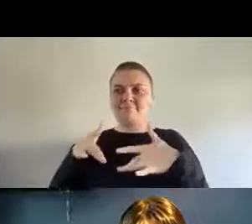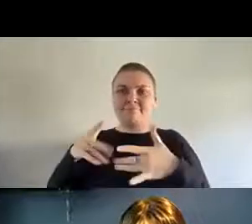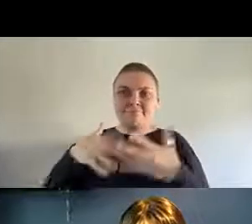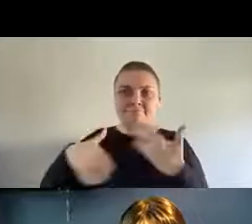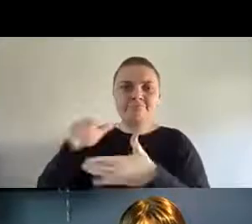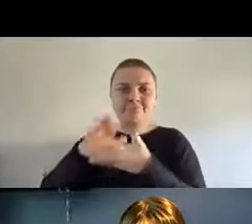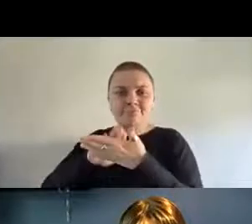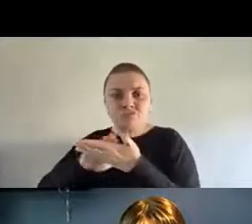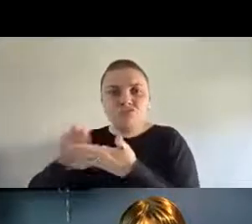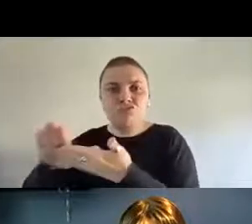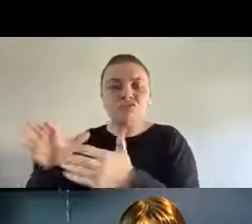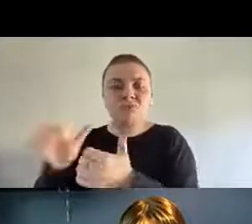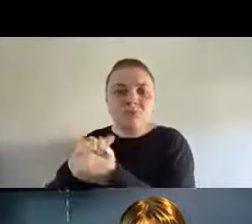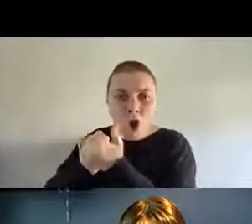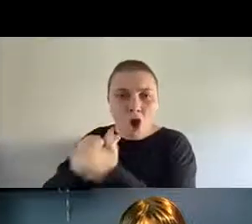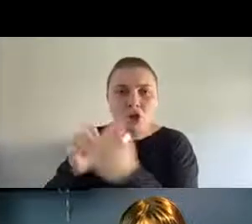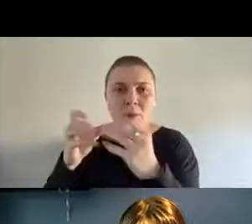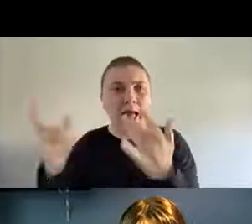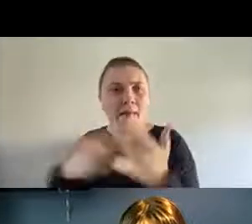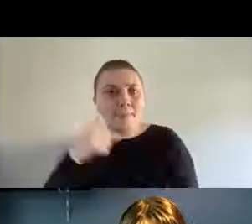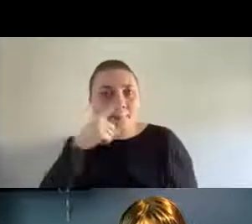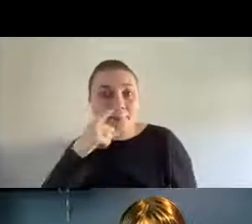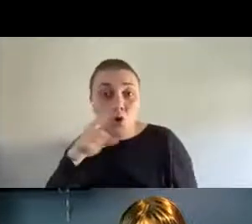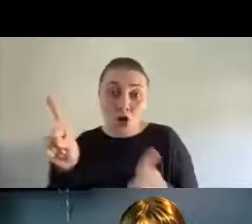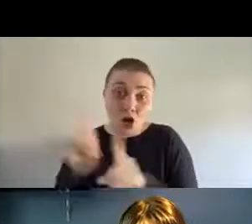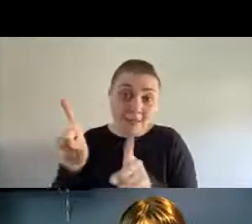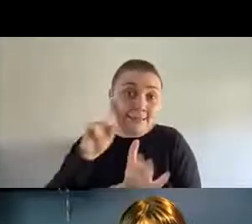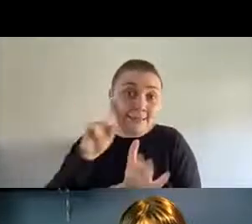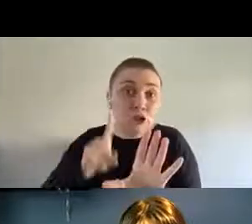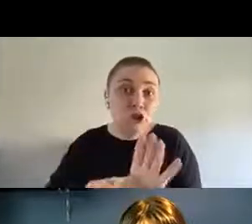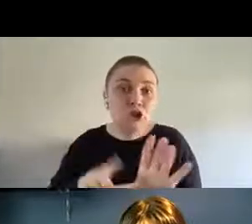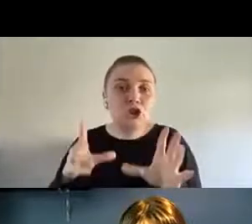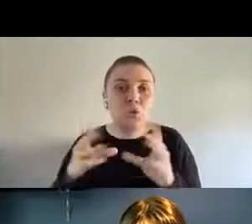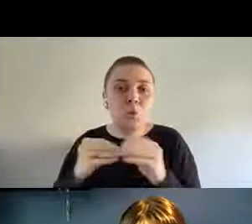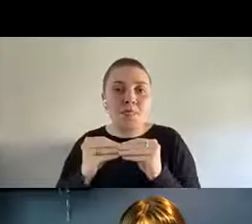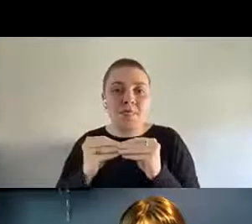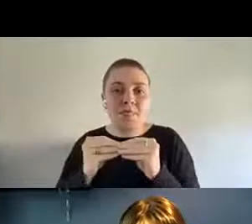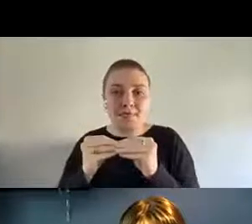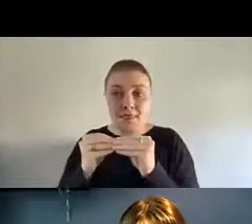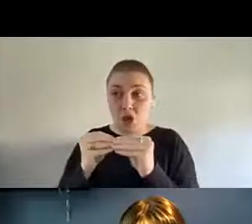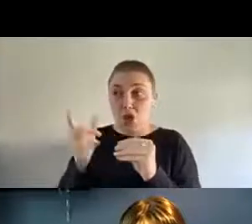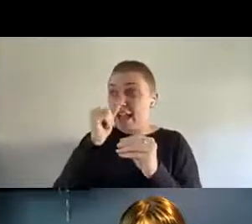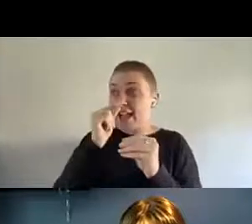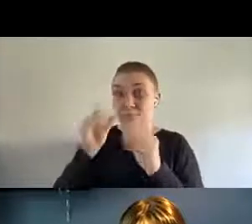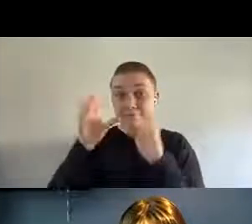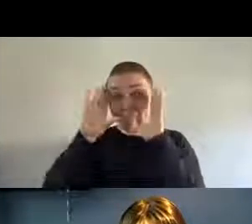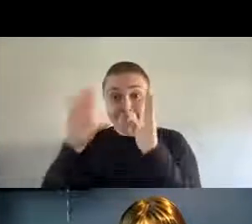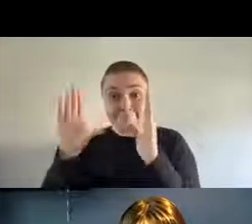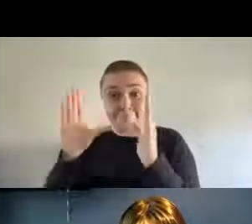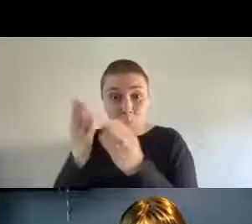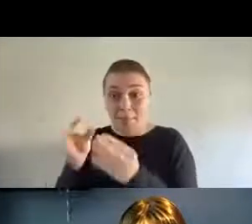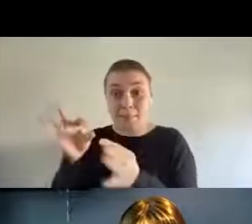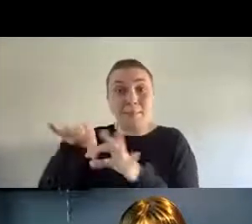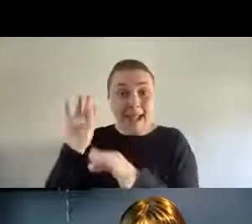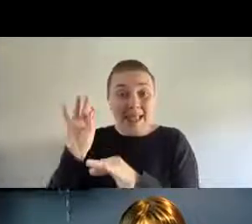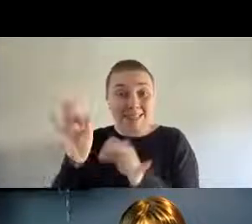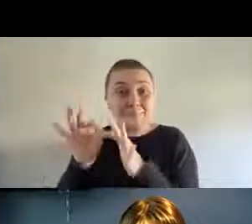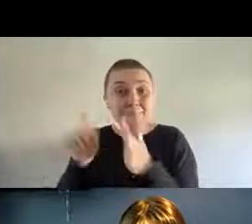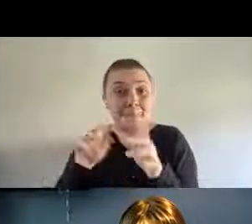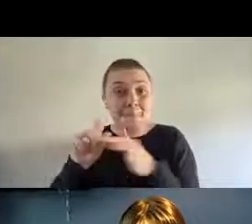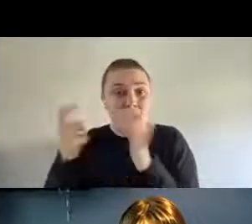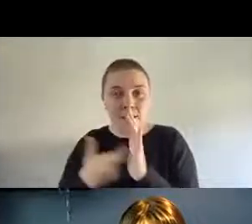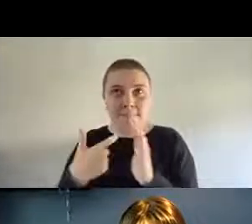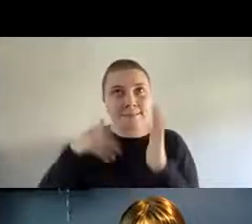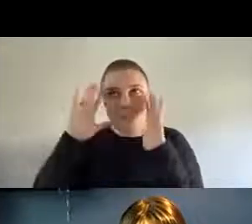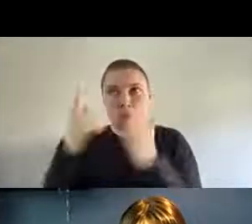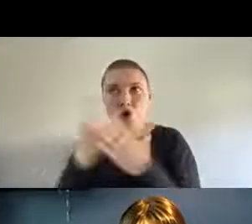bonding with other people. So last year, with the Braille papers, I could concentrate specifically on who I was going to